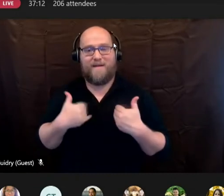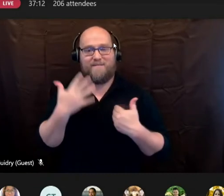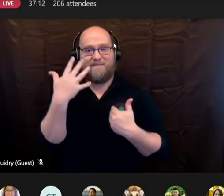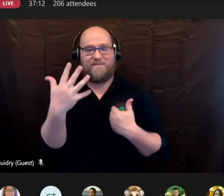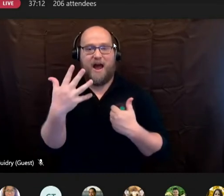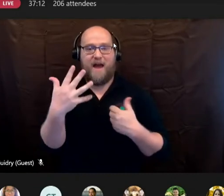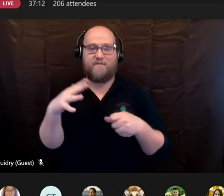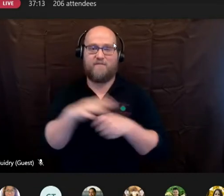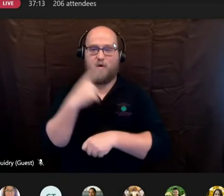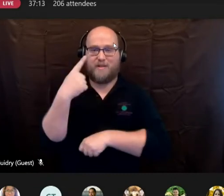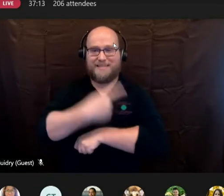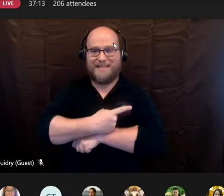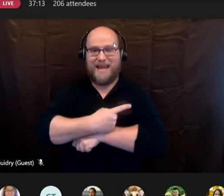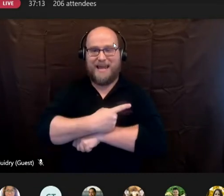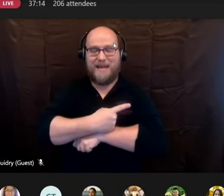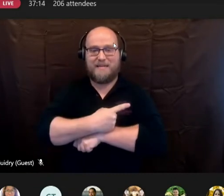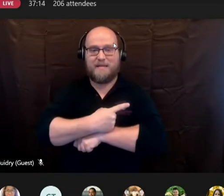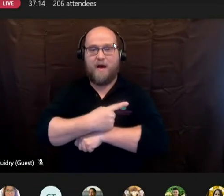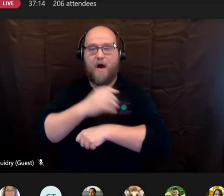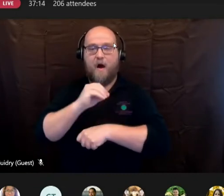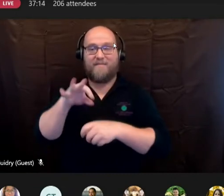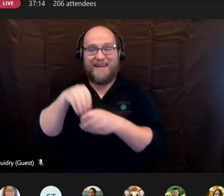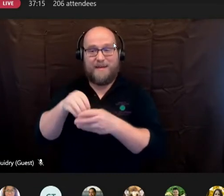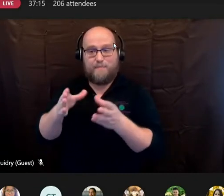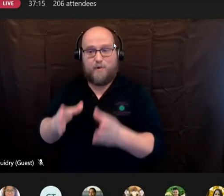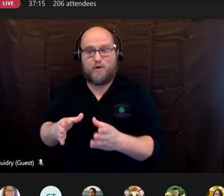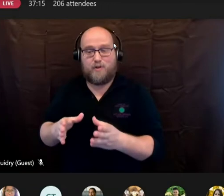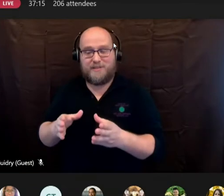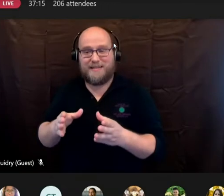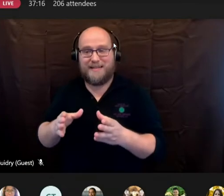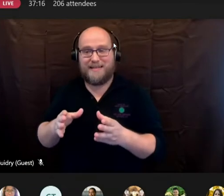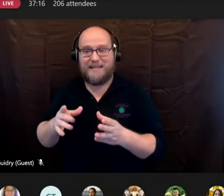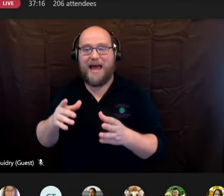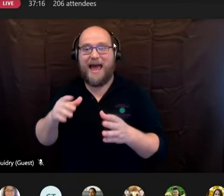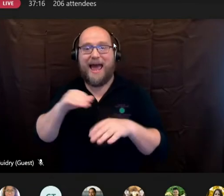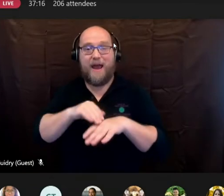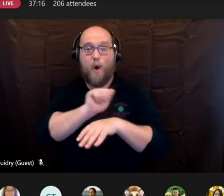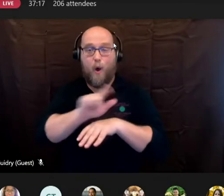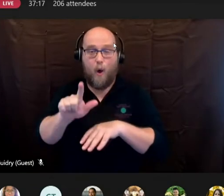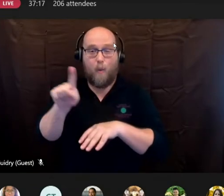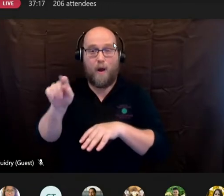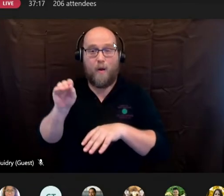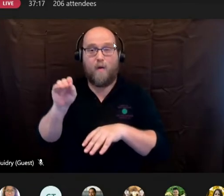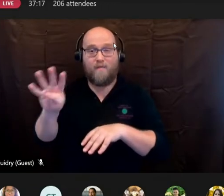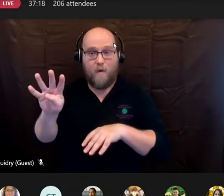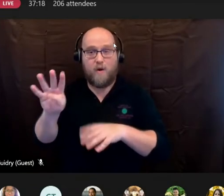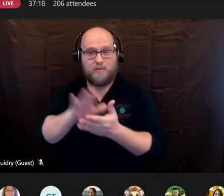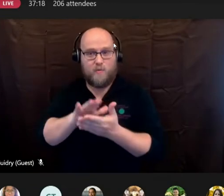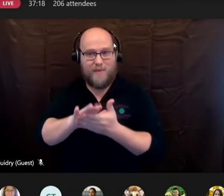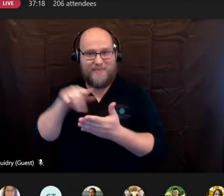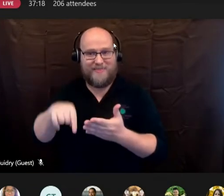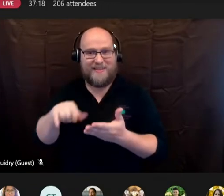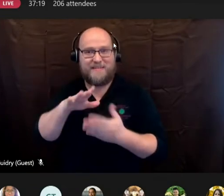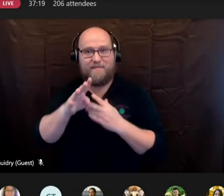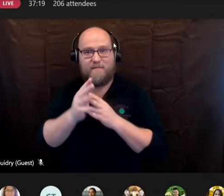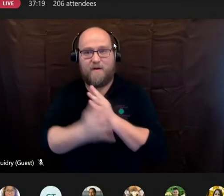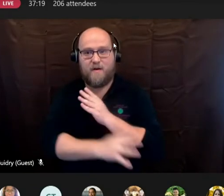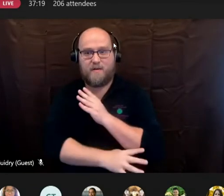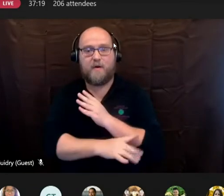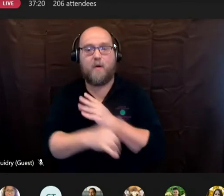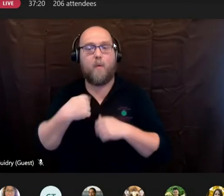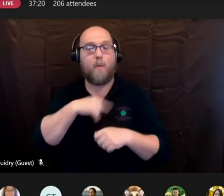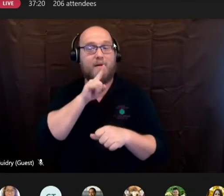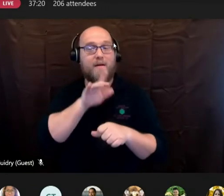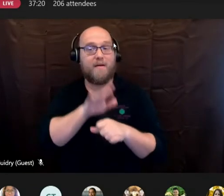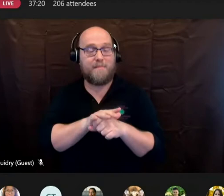all 104 schools this fall. We are committed to working with our community and staff to open